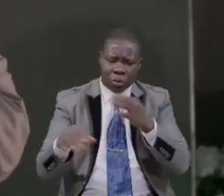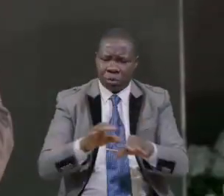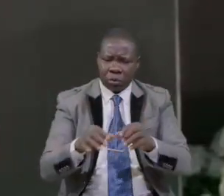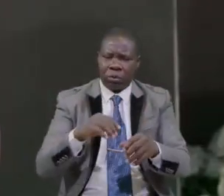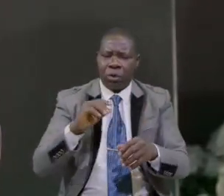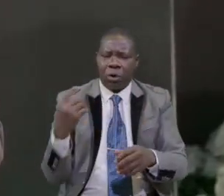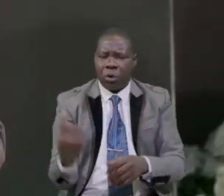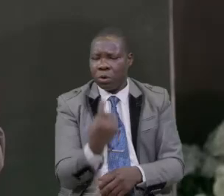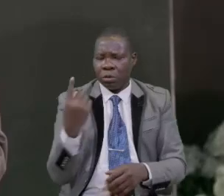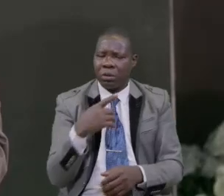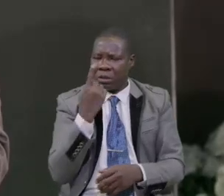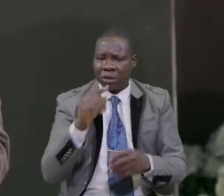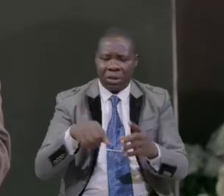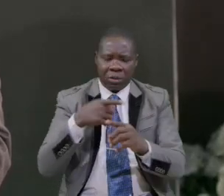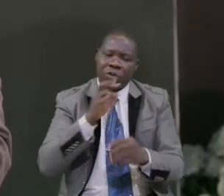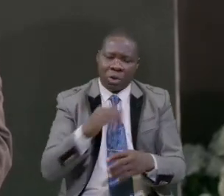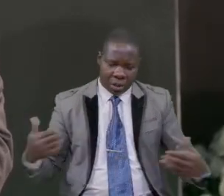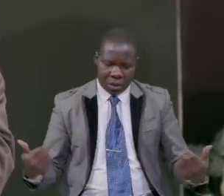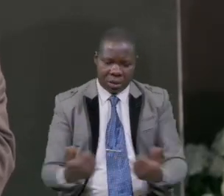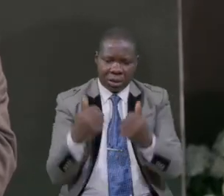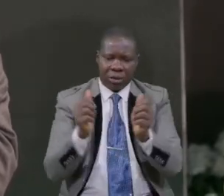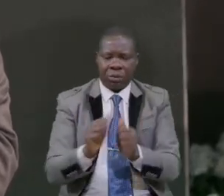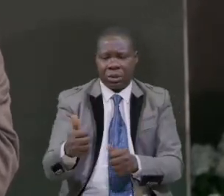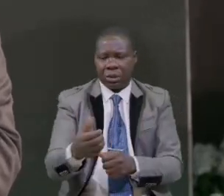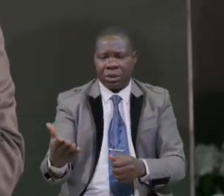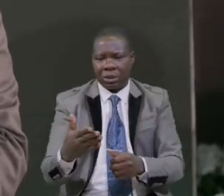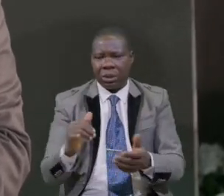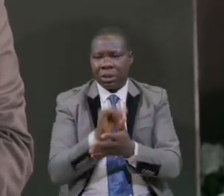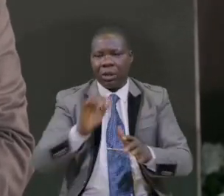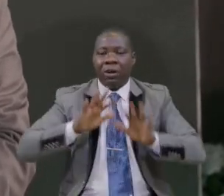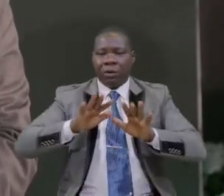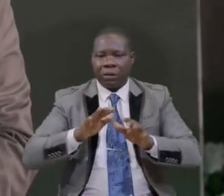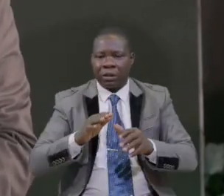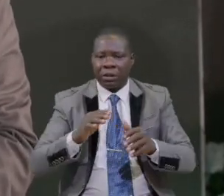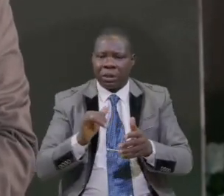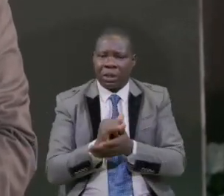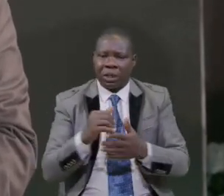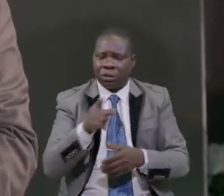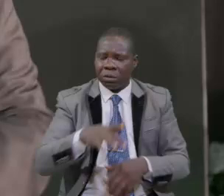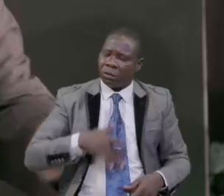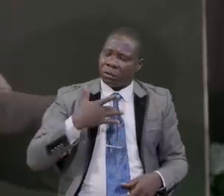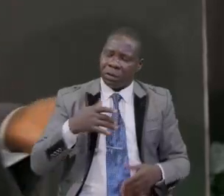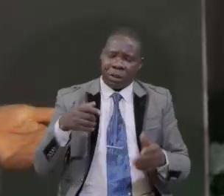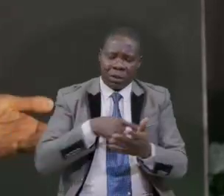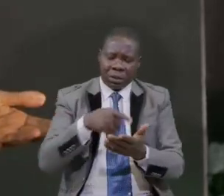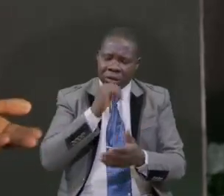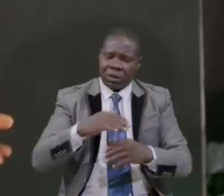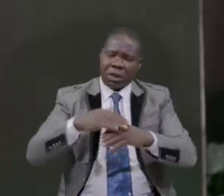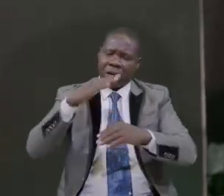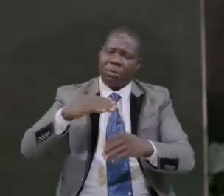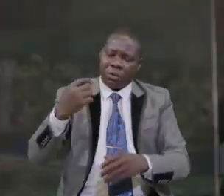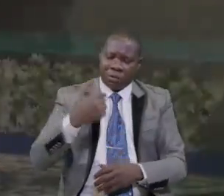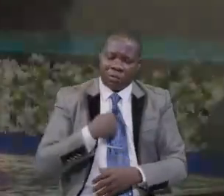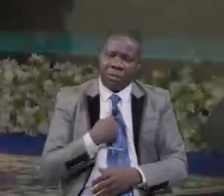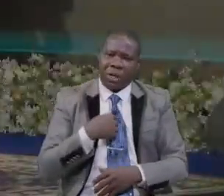something intimidating that you feel is beyond me? This is above me. Can I do